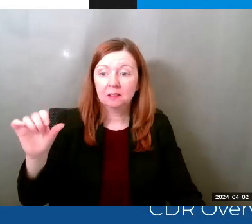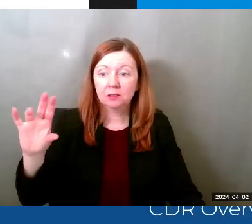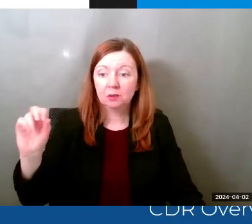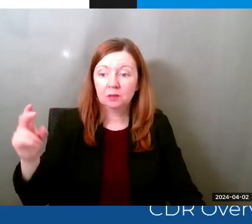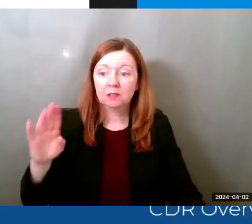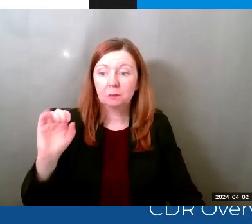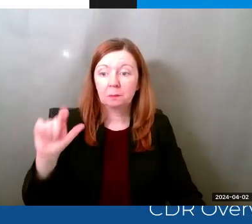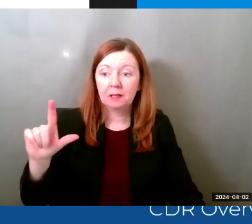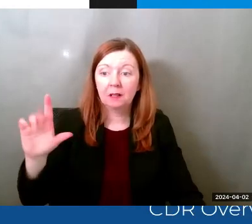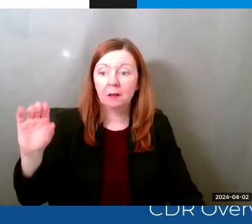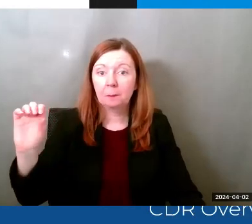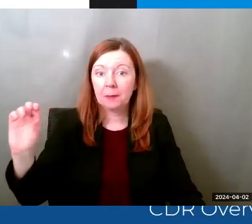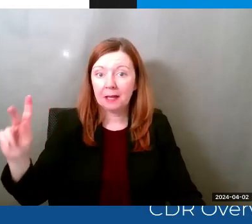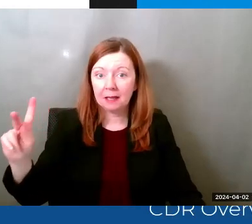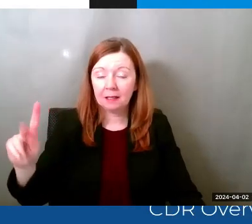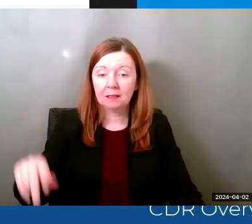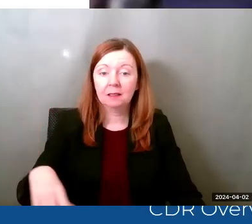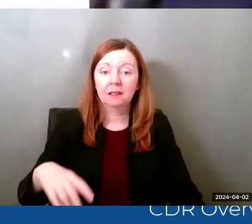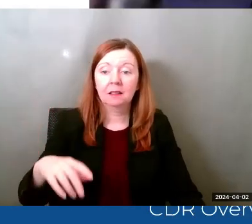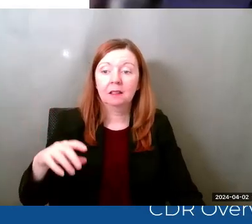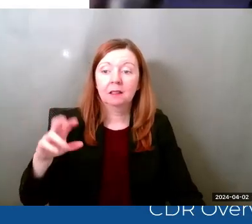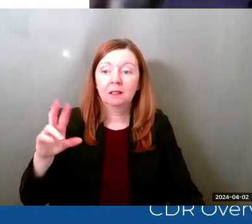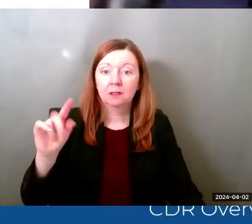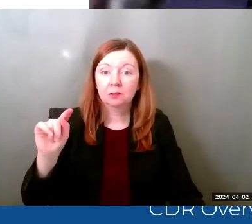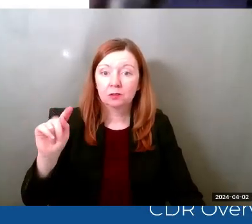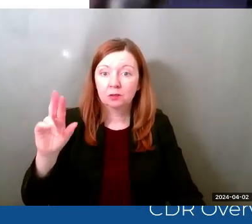Beck, Tremaine Relaford.